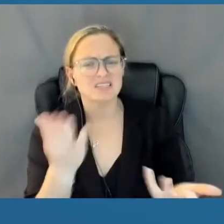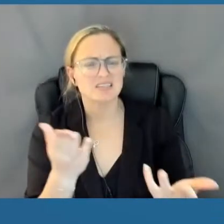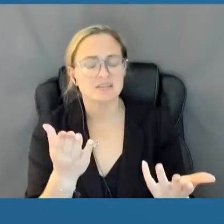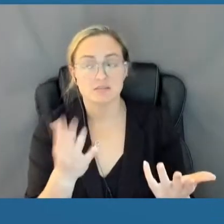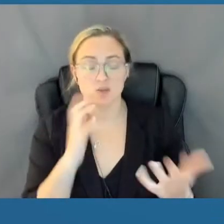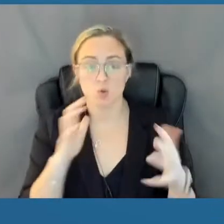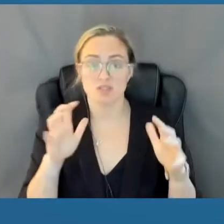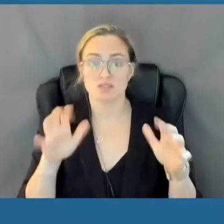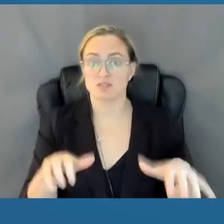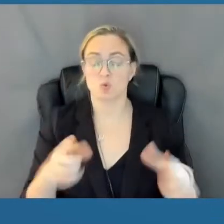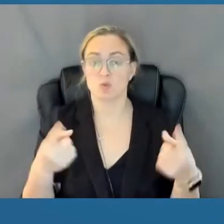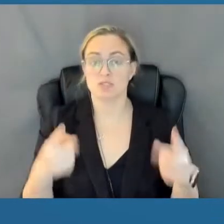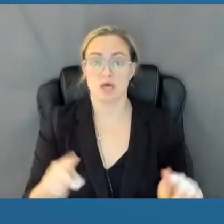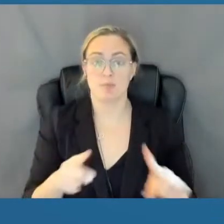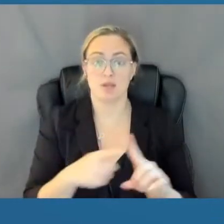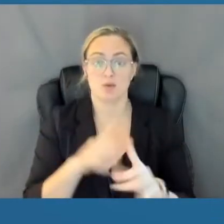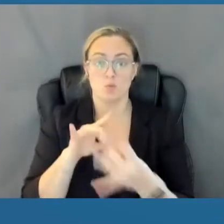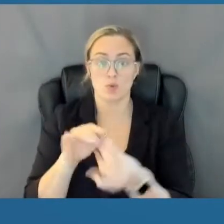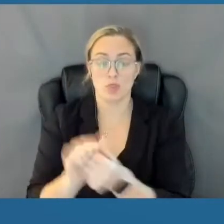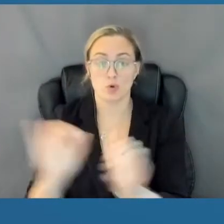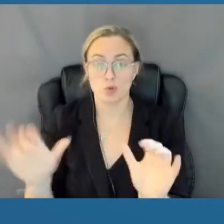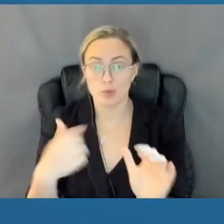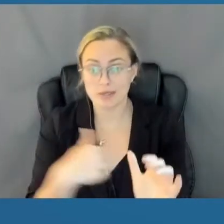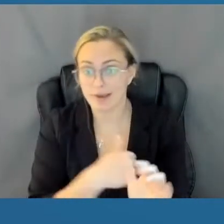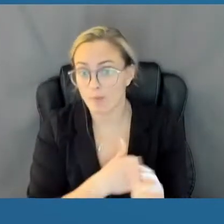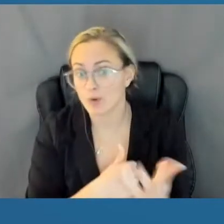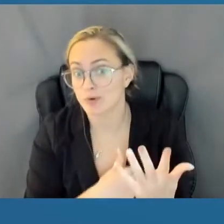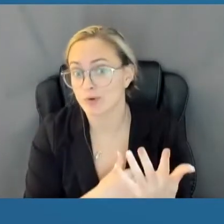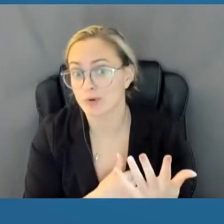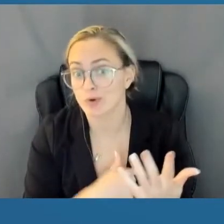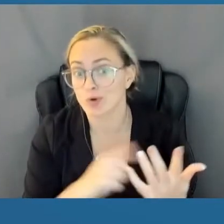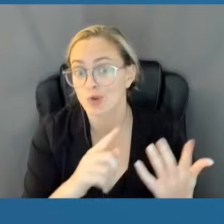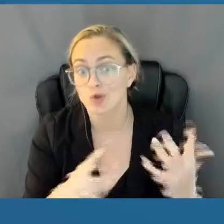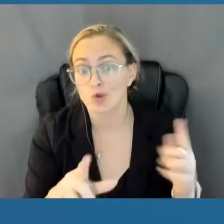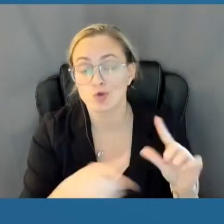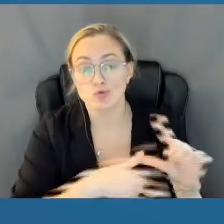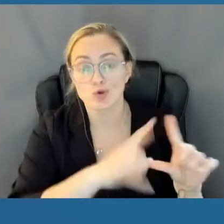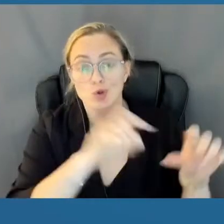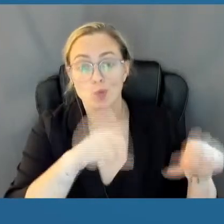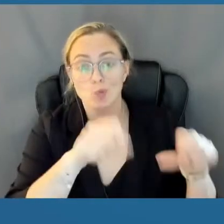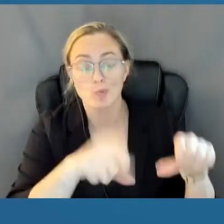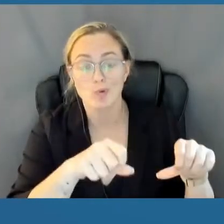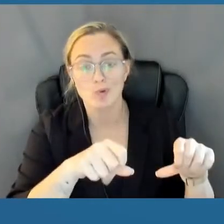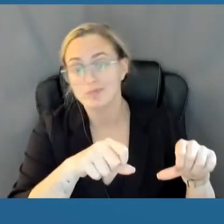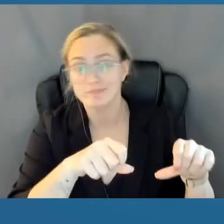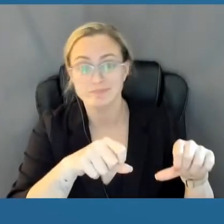its scale what the Trump administration is doing to our renewable energy policies.